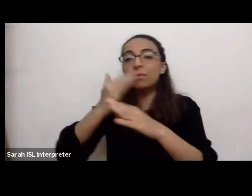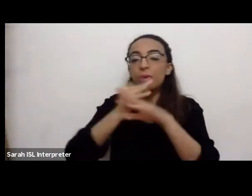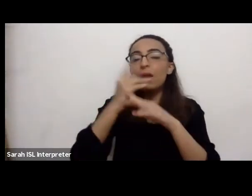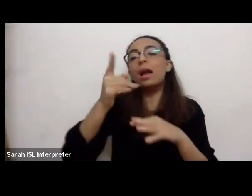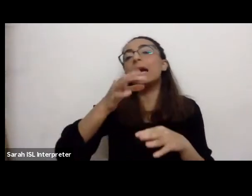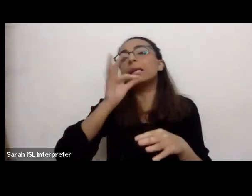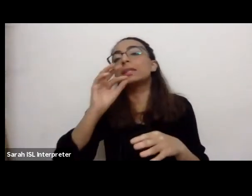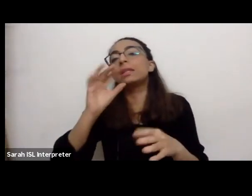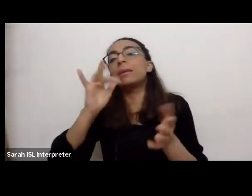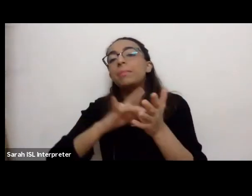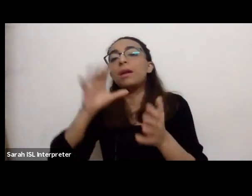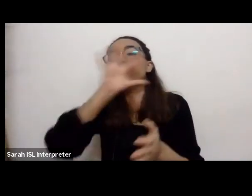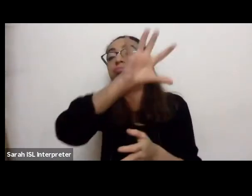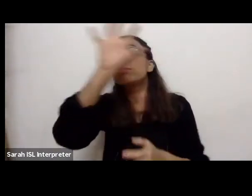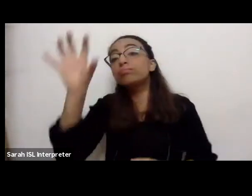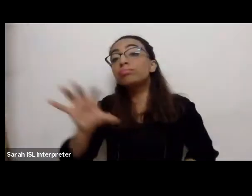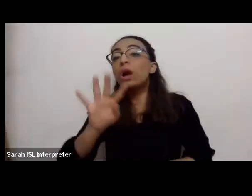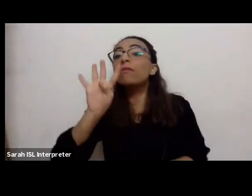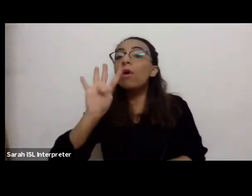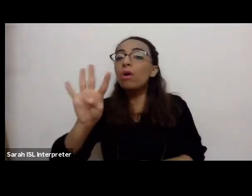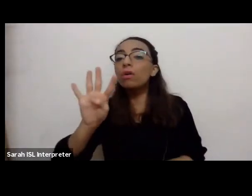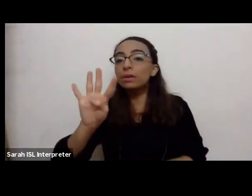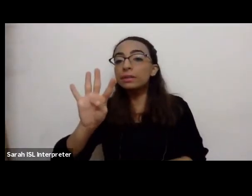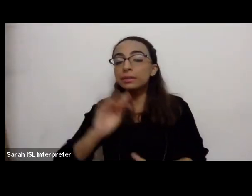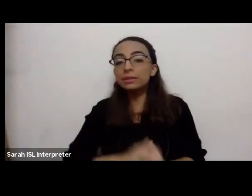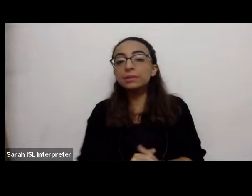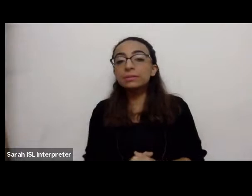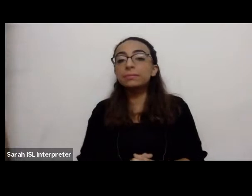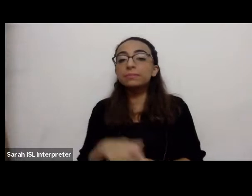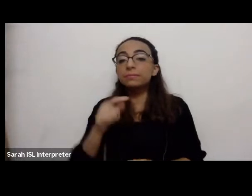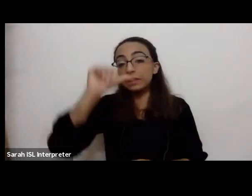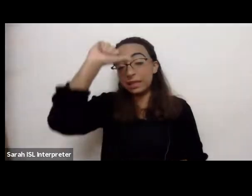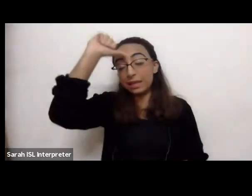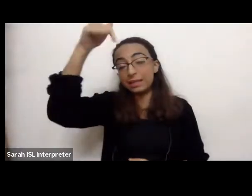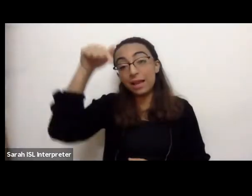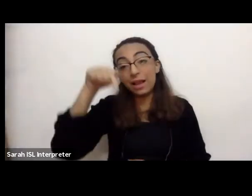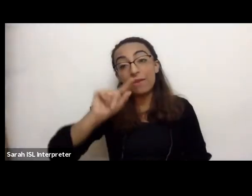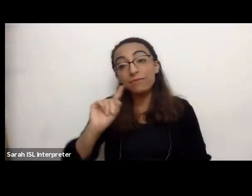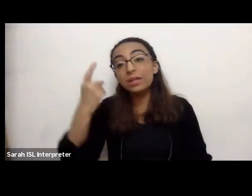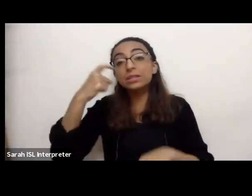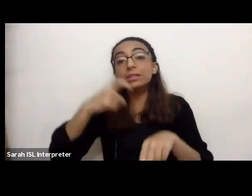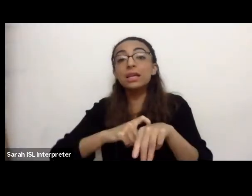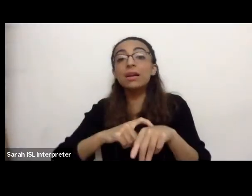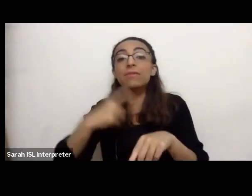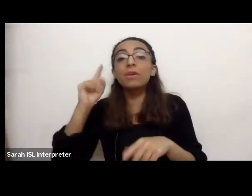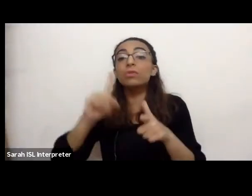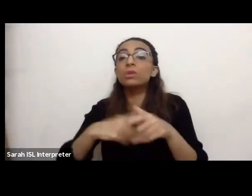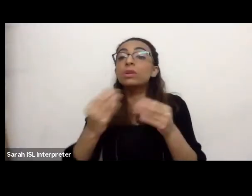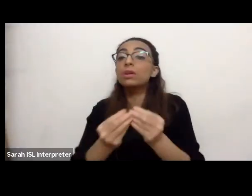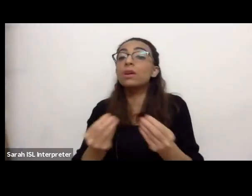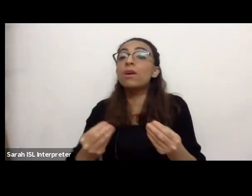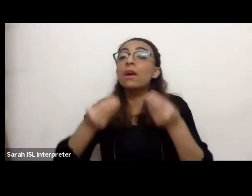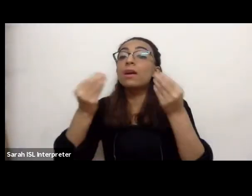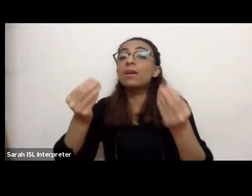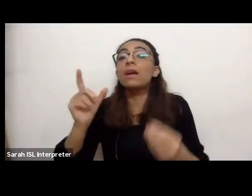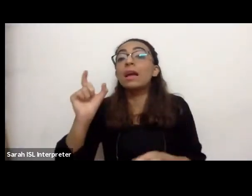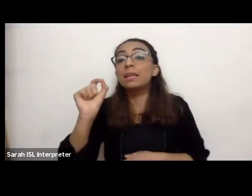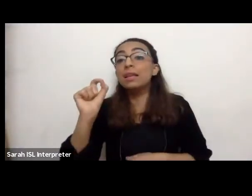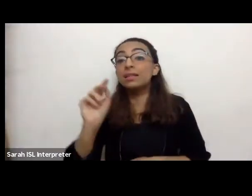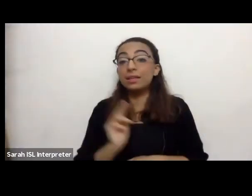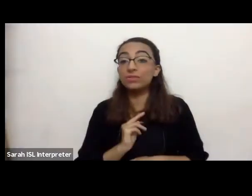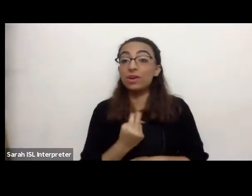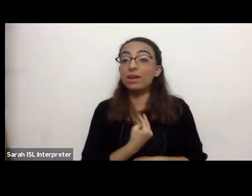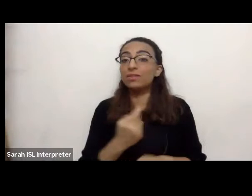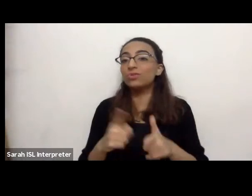4 outlets in 2 cities, and it is India's very first cafe employing 10